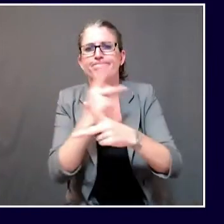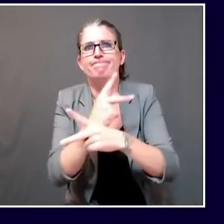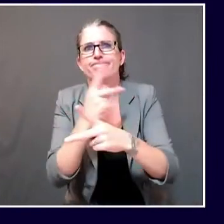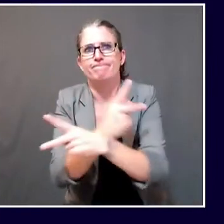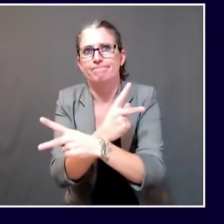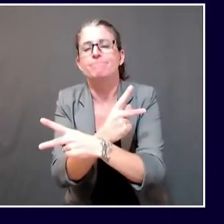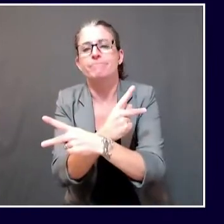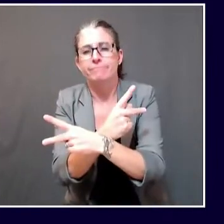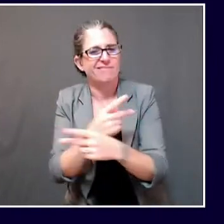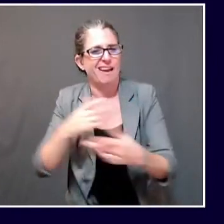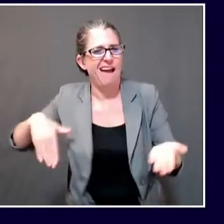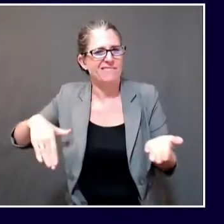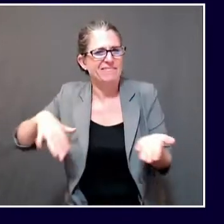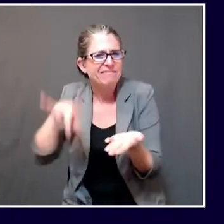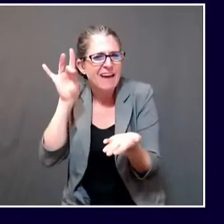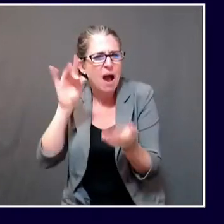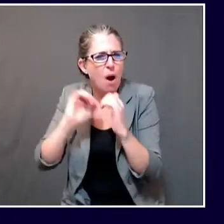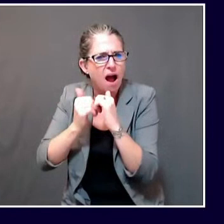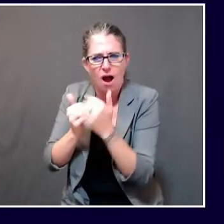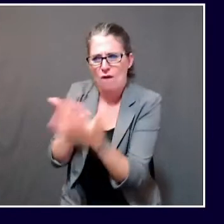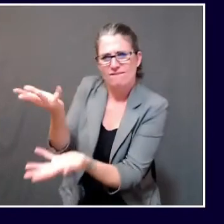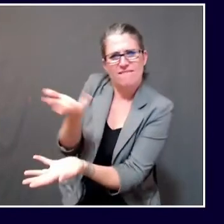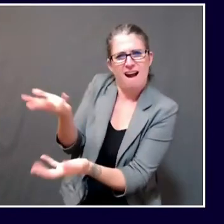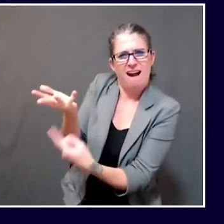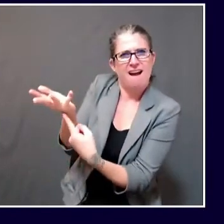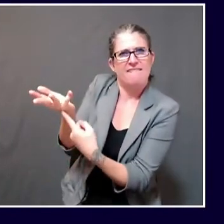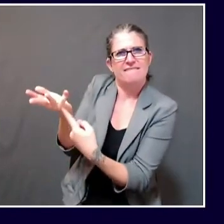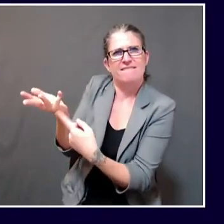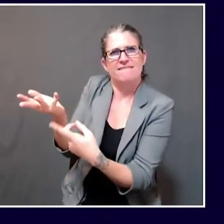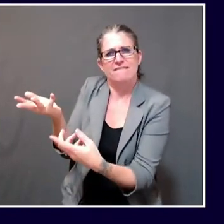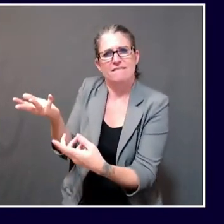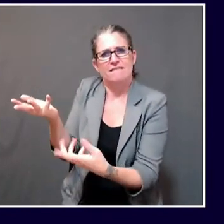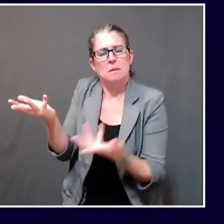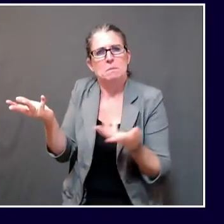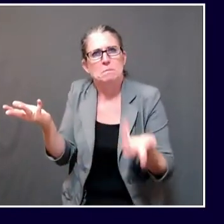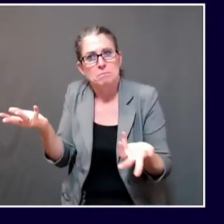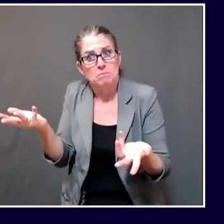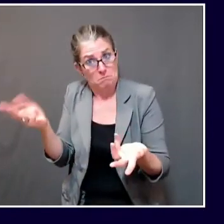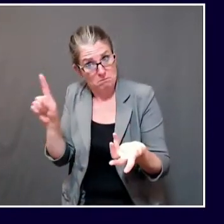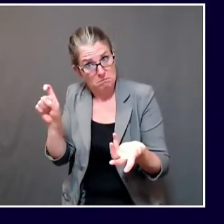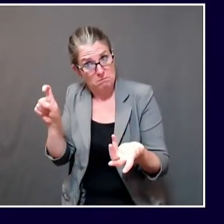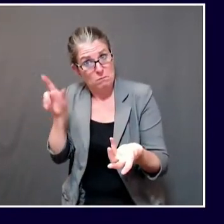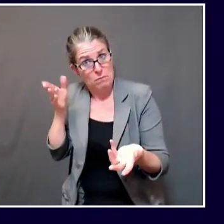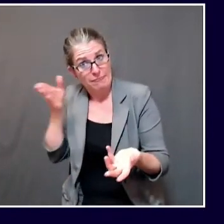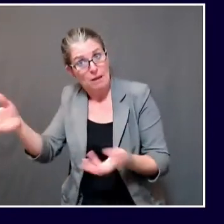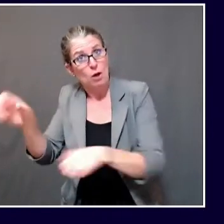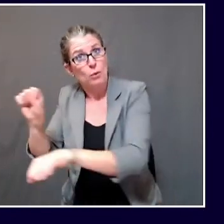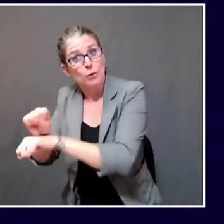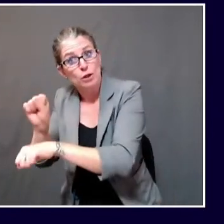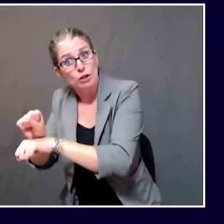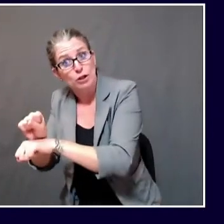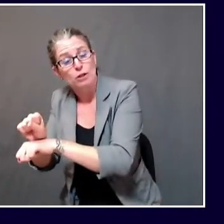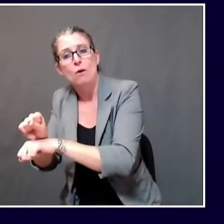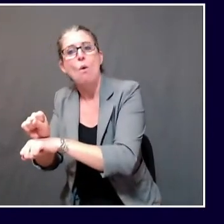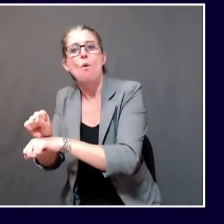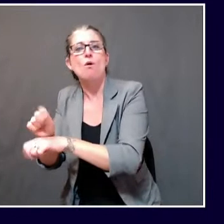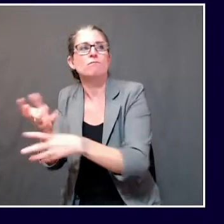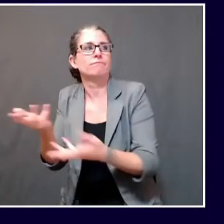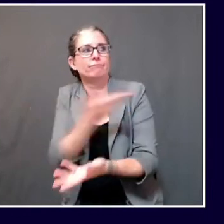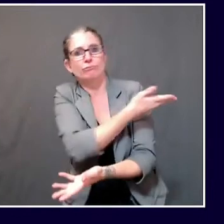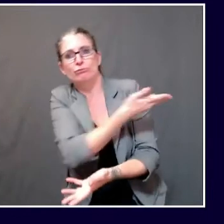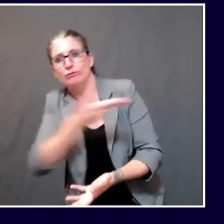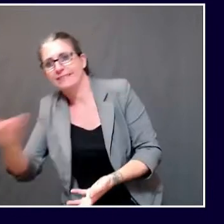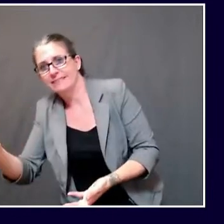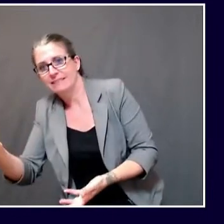it was outside of the workplace. To help speed that along, again, we are working very closely with our colleagues at